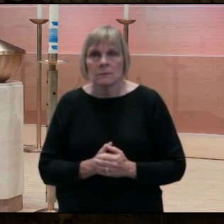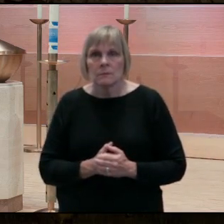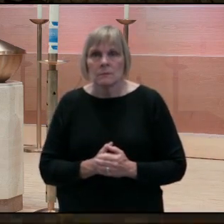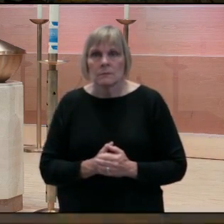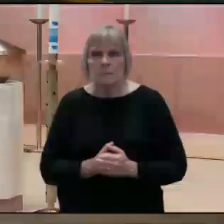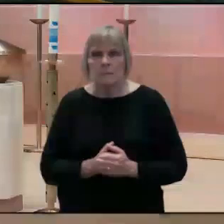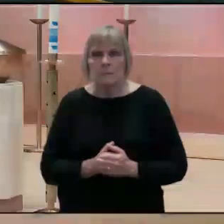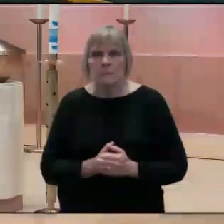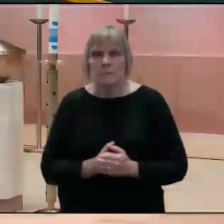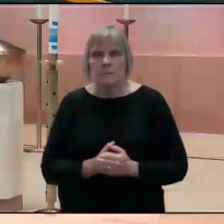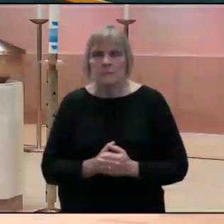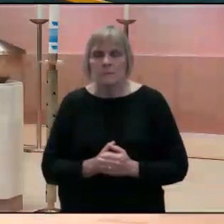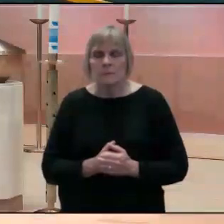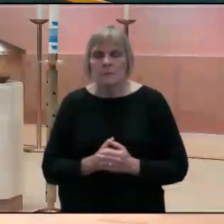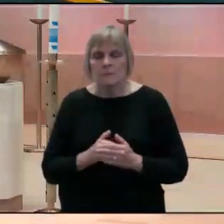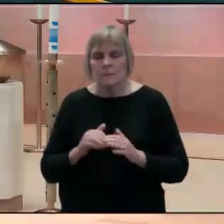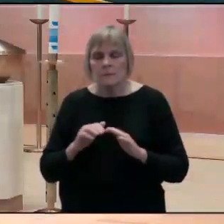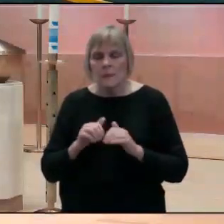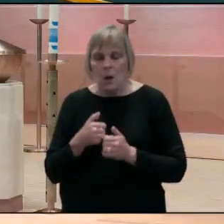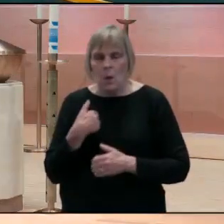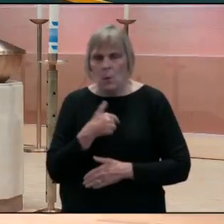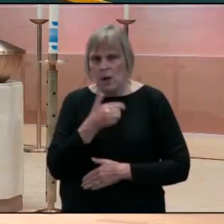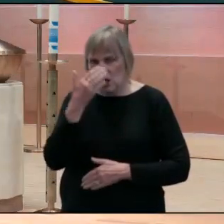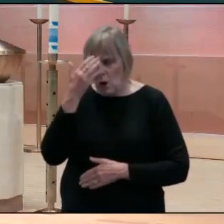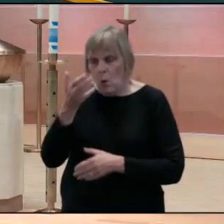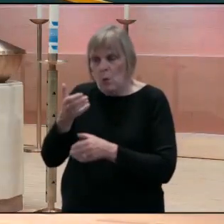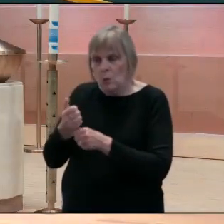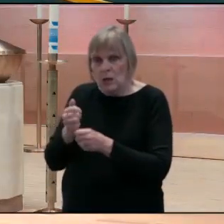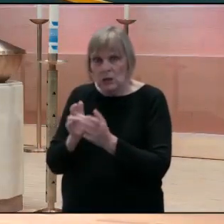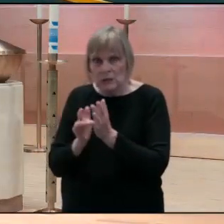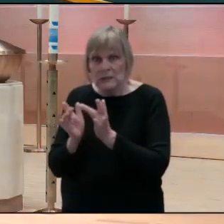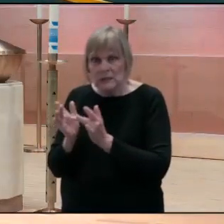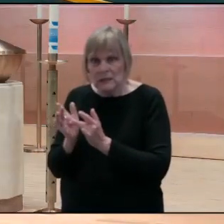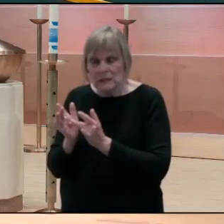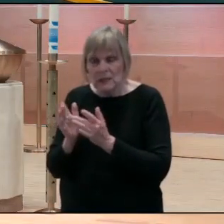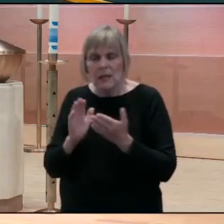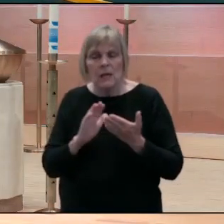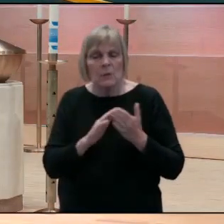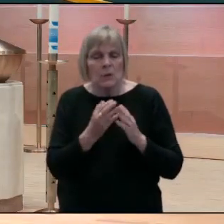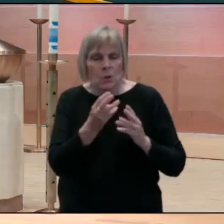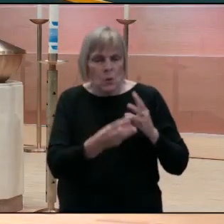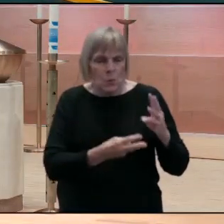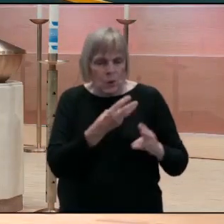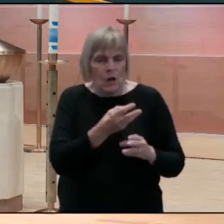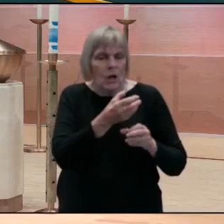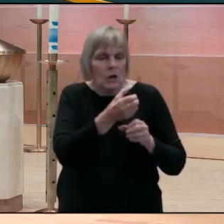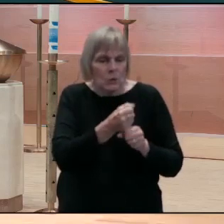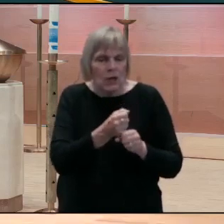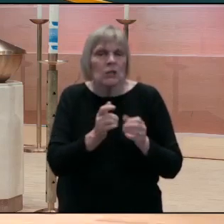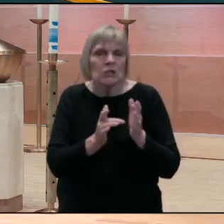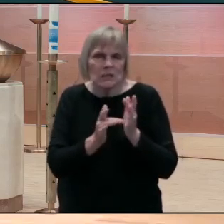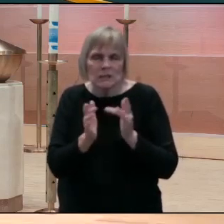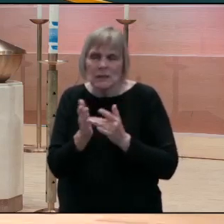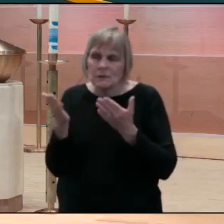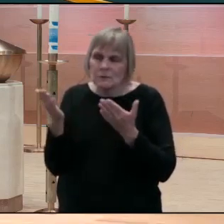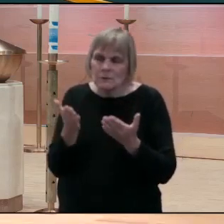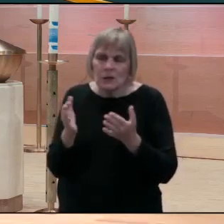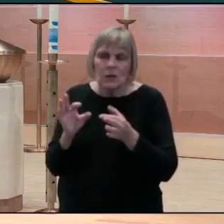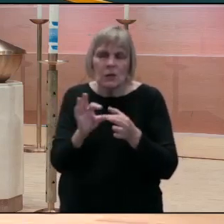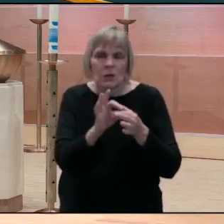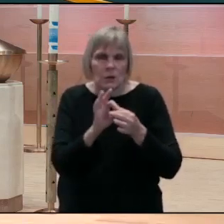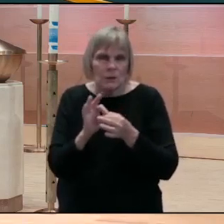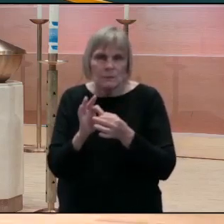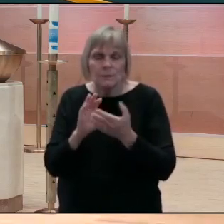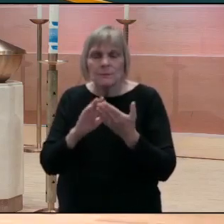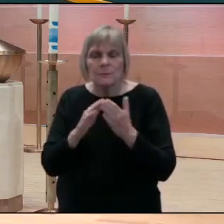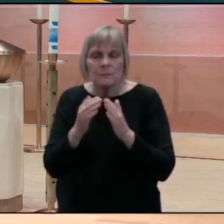How do you know that you can trust Jesus? Unlike communities of this world, trust Jesus to deliver the unity, the community